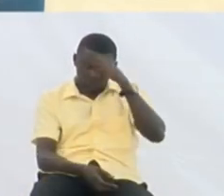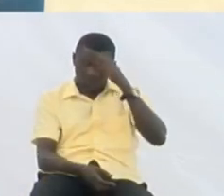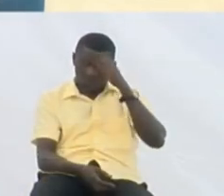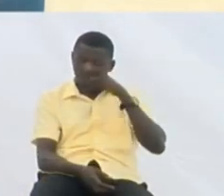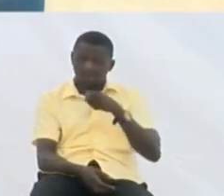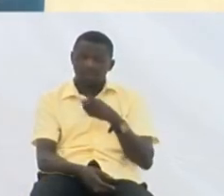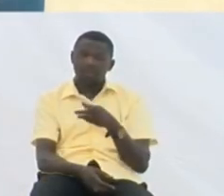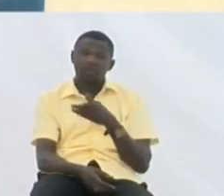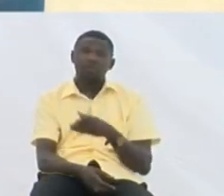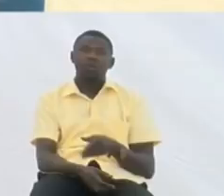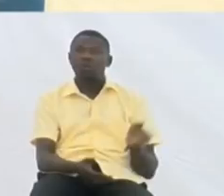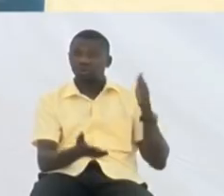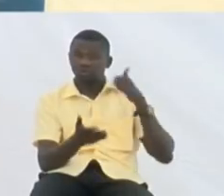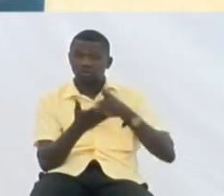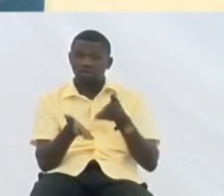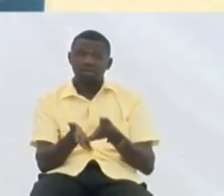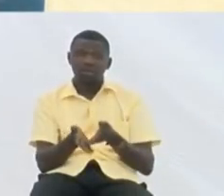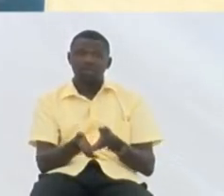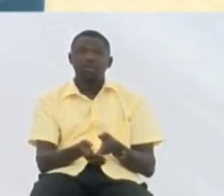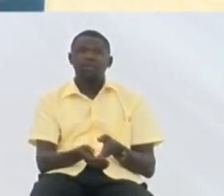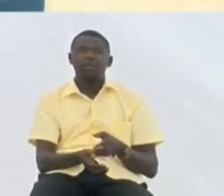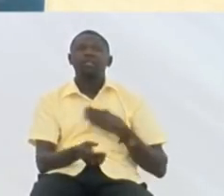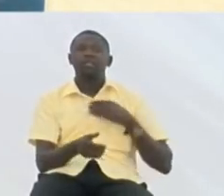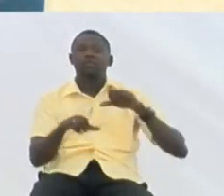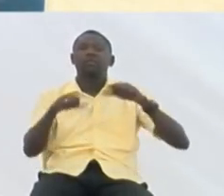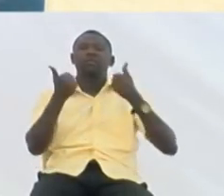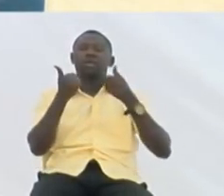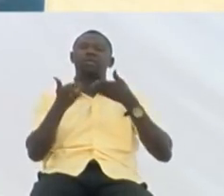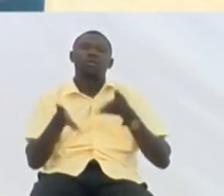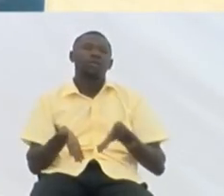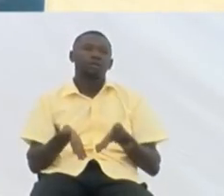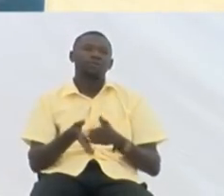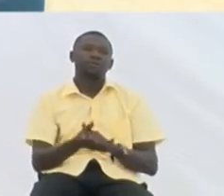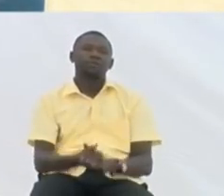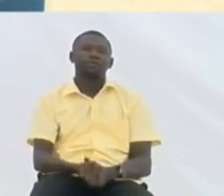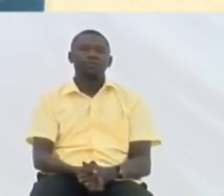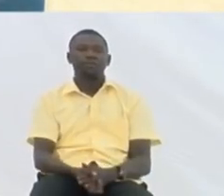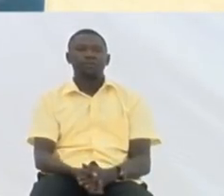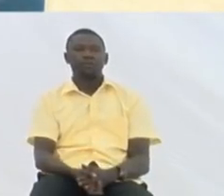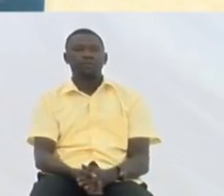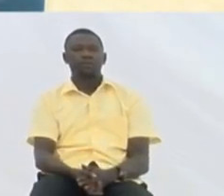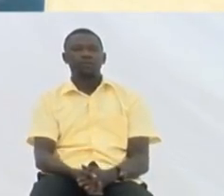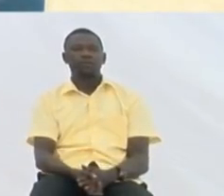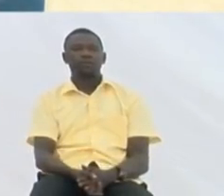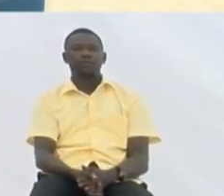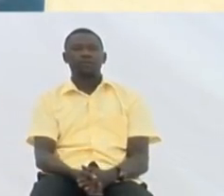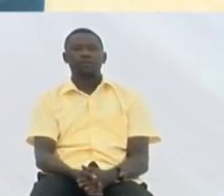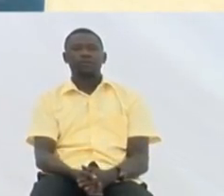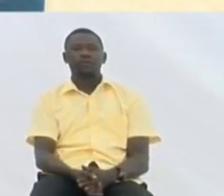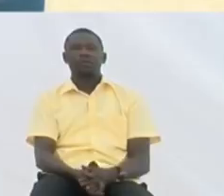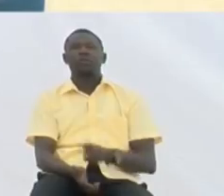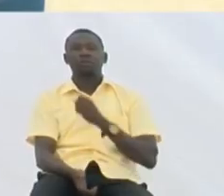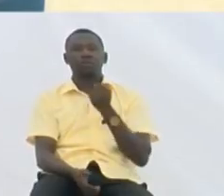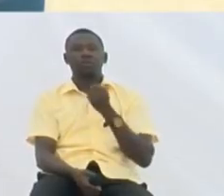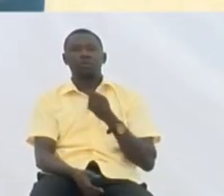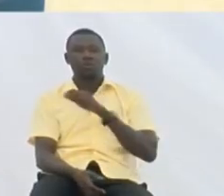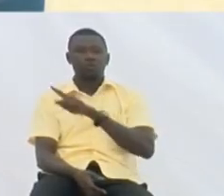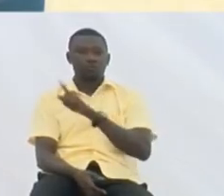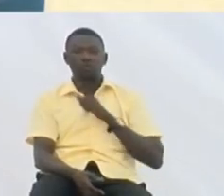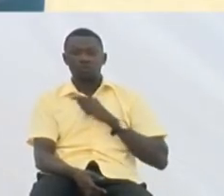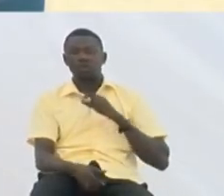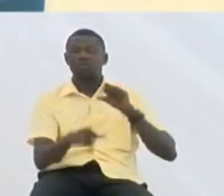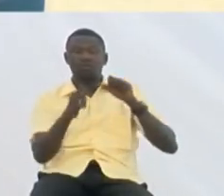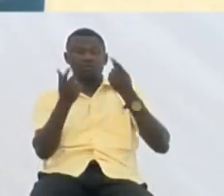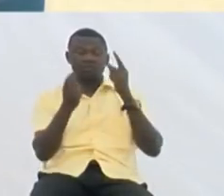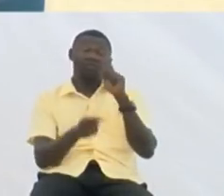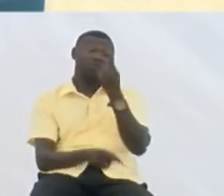today, aturo bado jamburu janeto. That seedling came from this jamburu. Katukon tole nga aturo kulu na faroko.